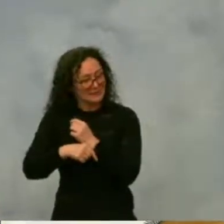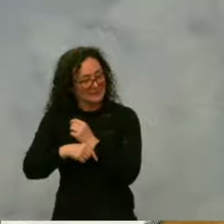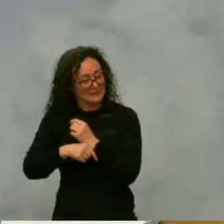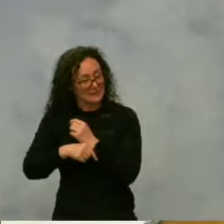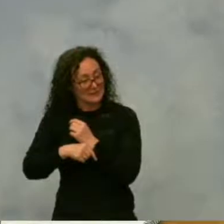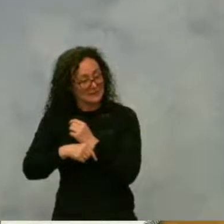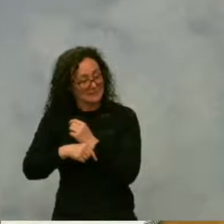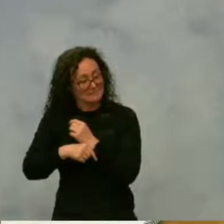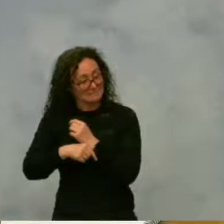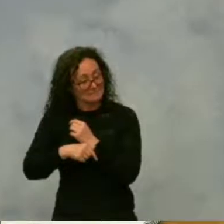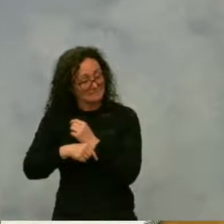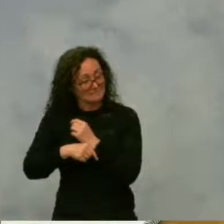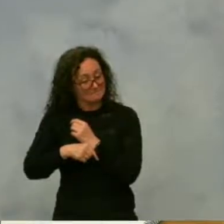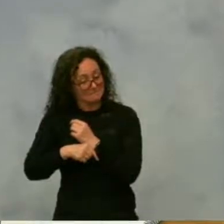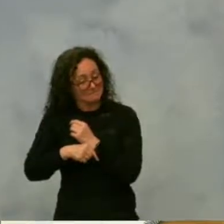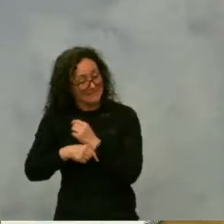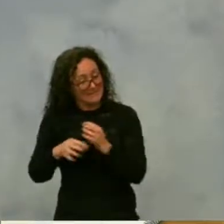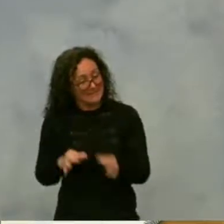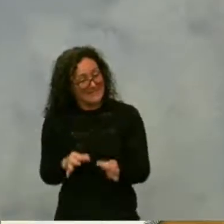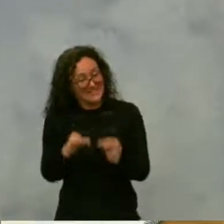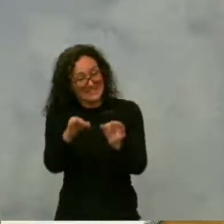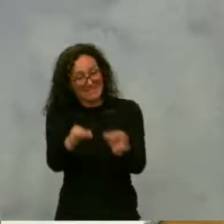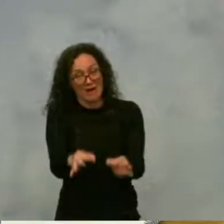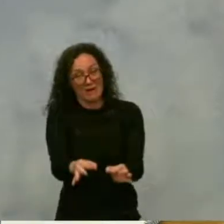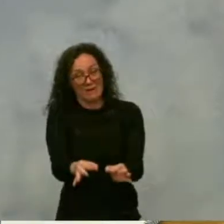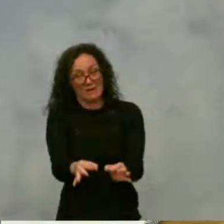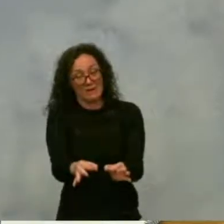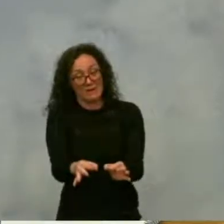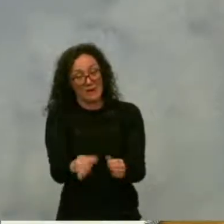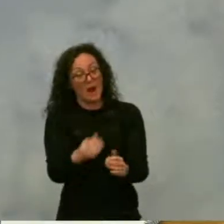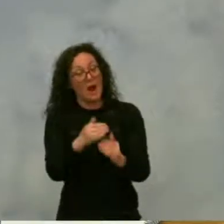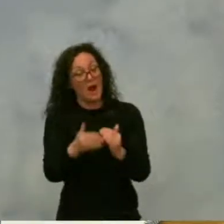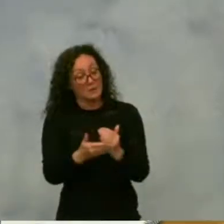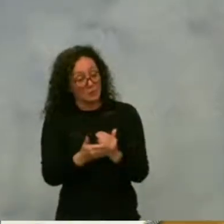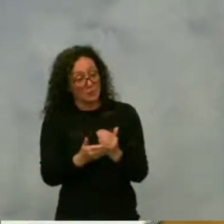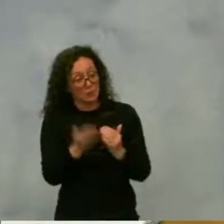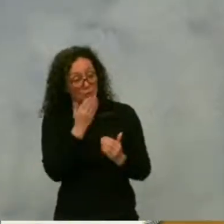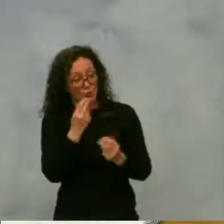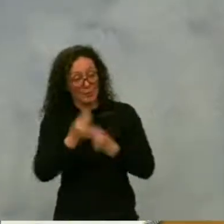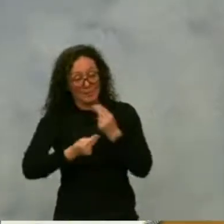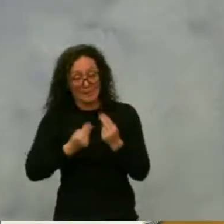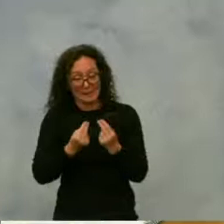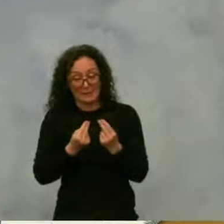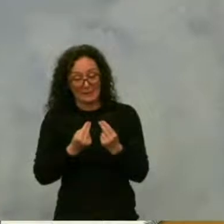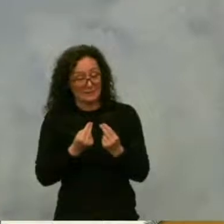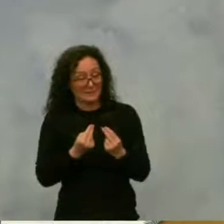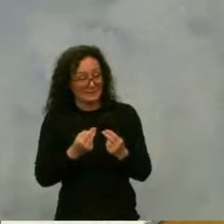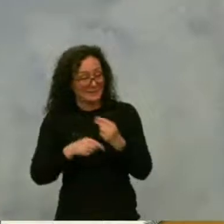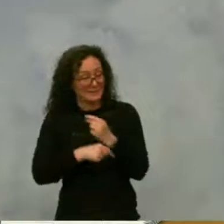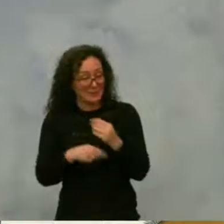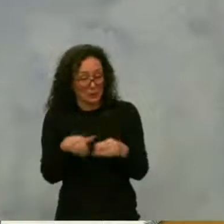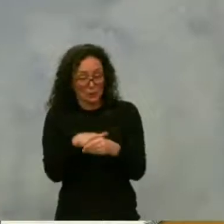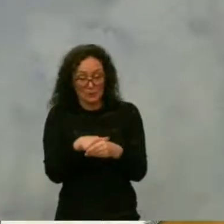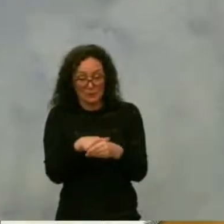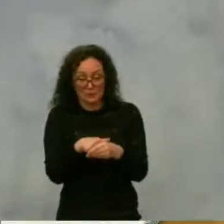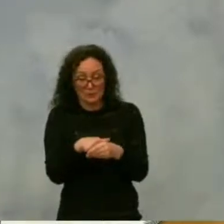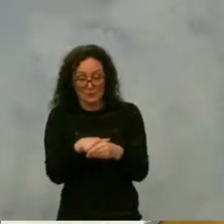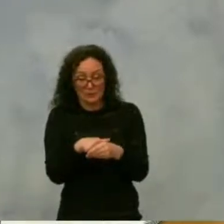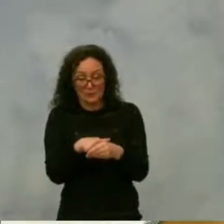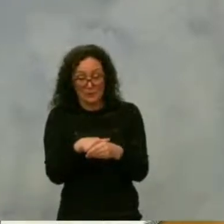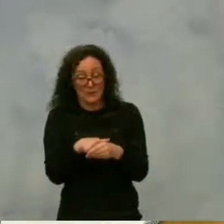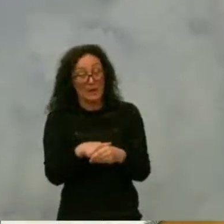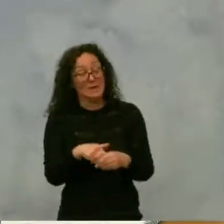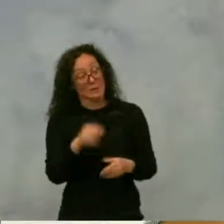that's deferred at the moment until school meal debt is included, with a view to asking that to be wiped